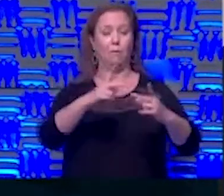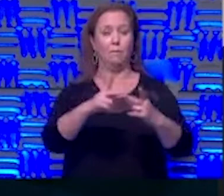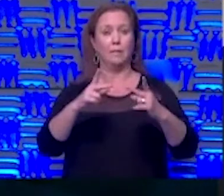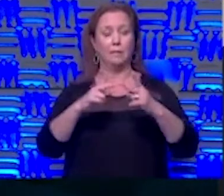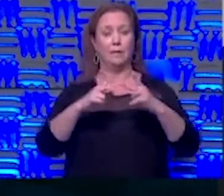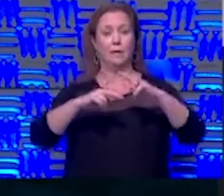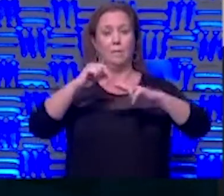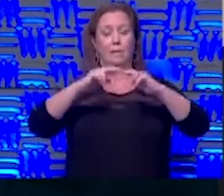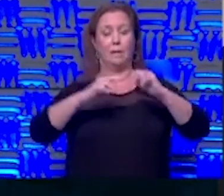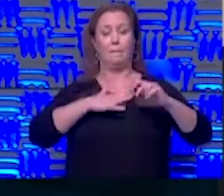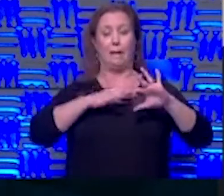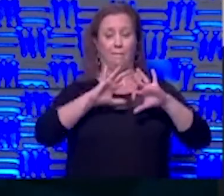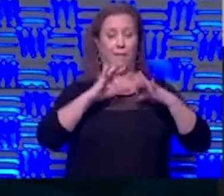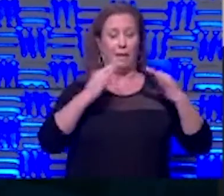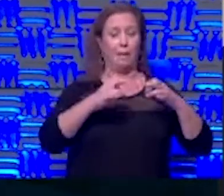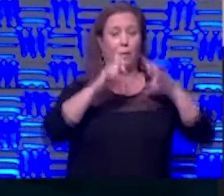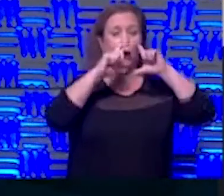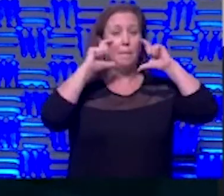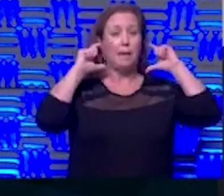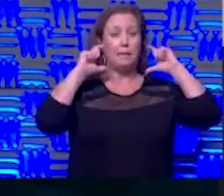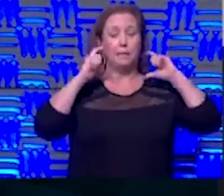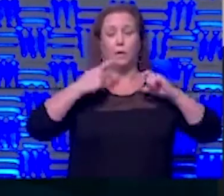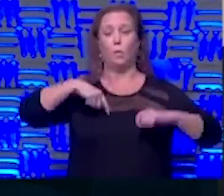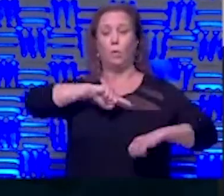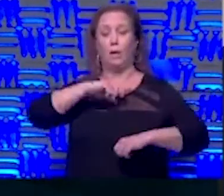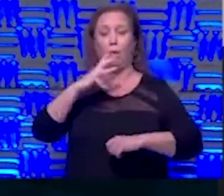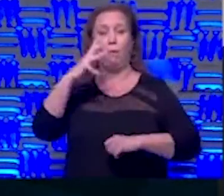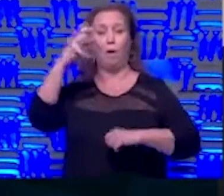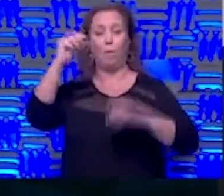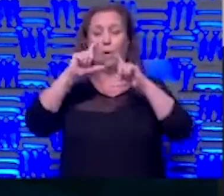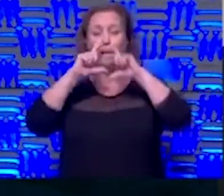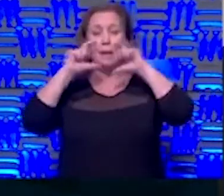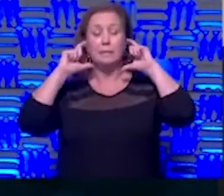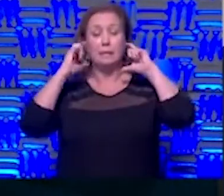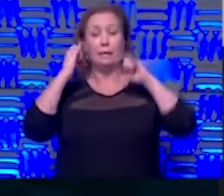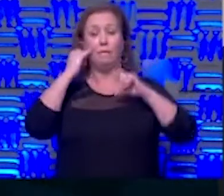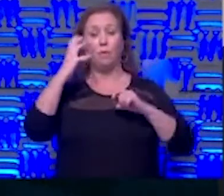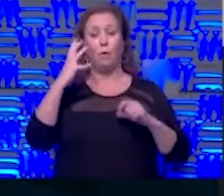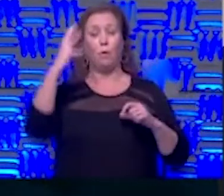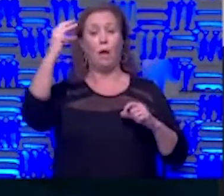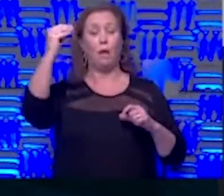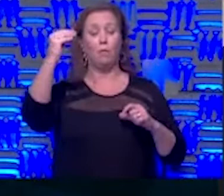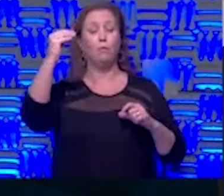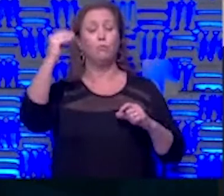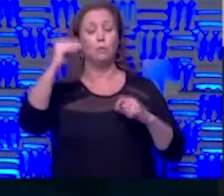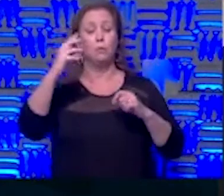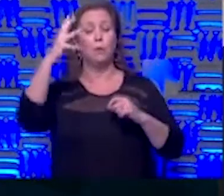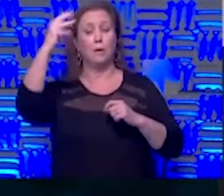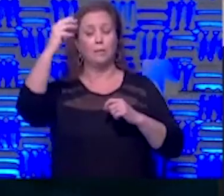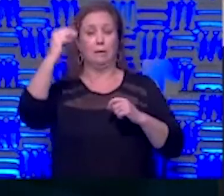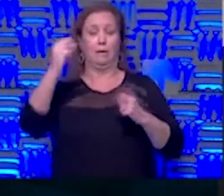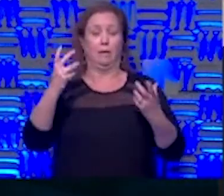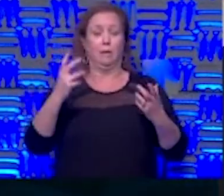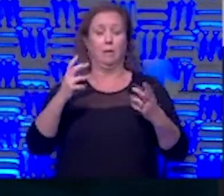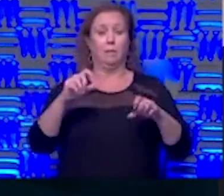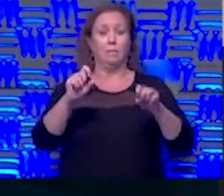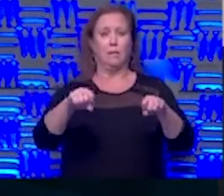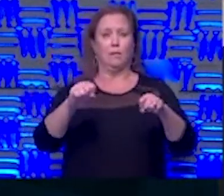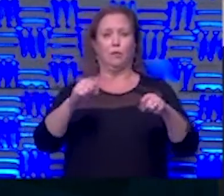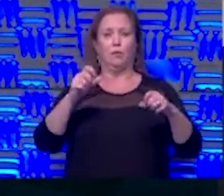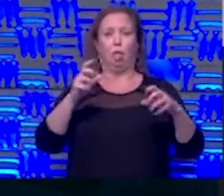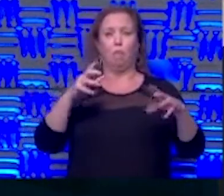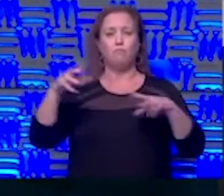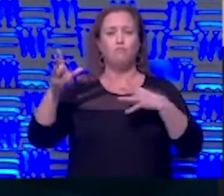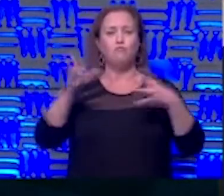My family masks. We mask when we go out. Certainly, if you're out and you're outside and there's a potential breeze